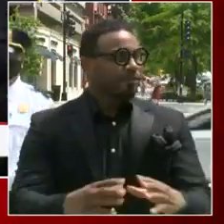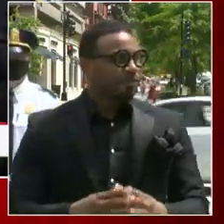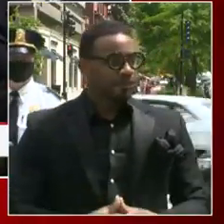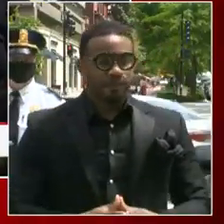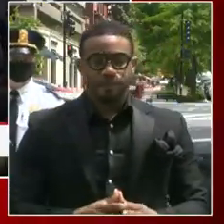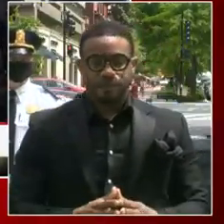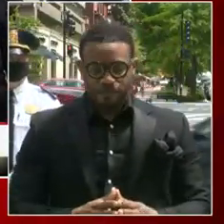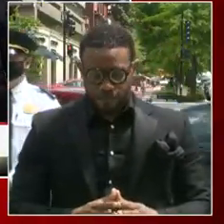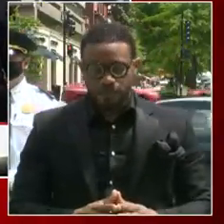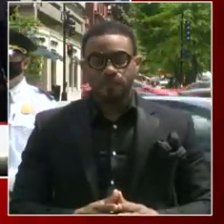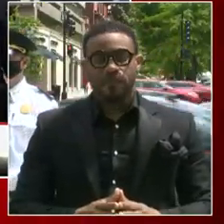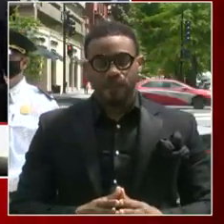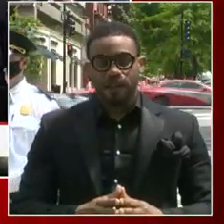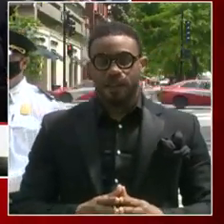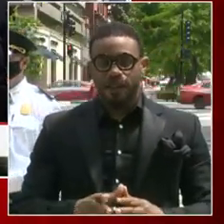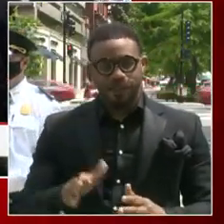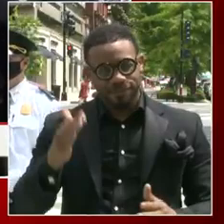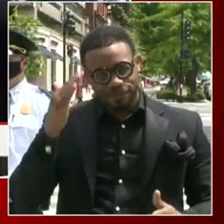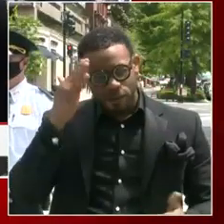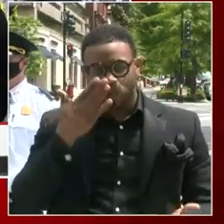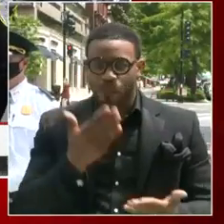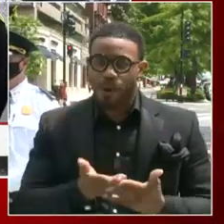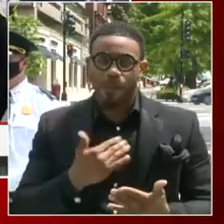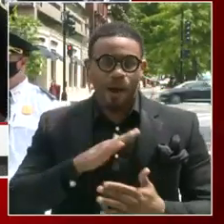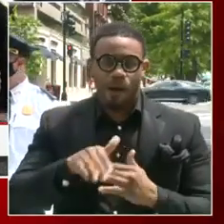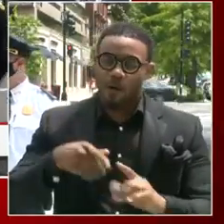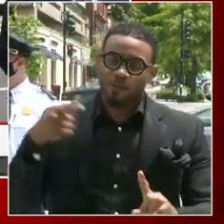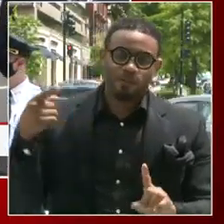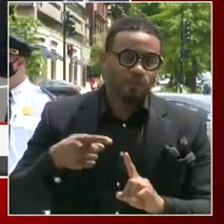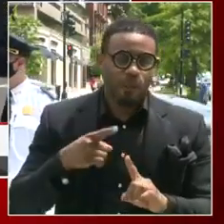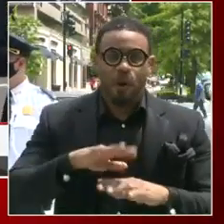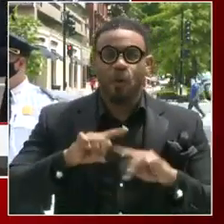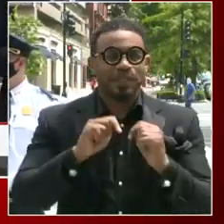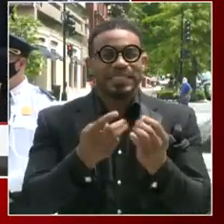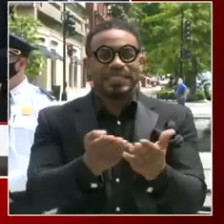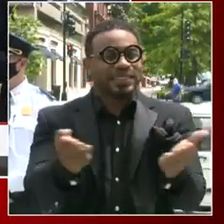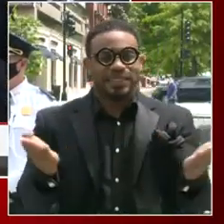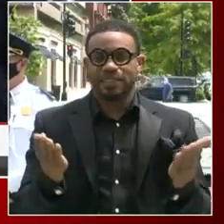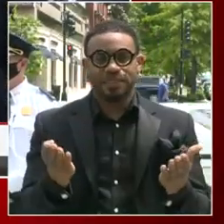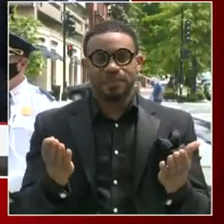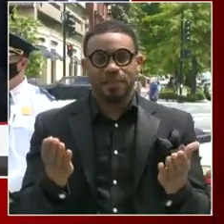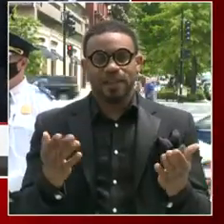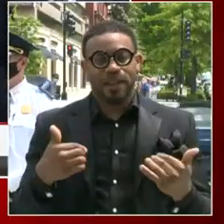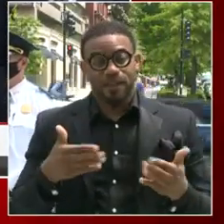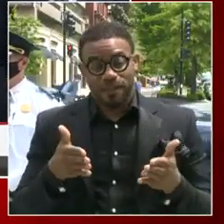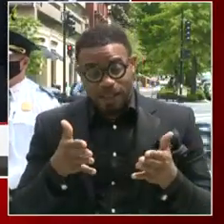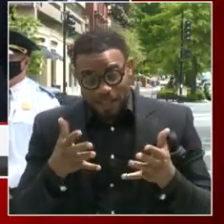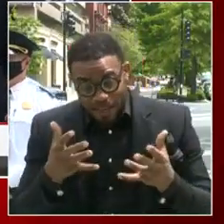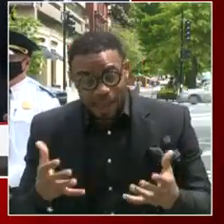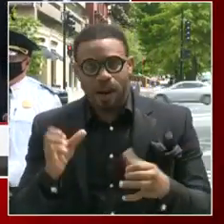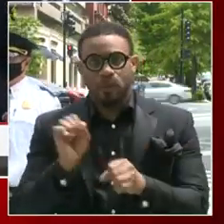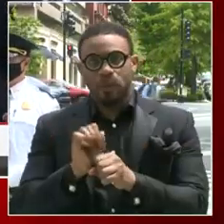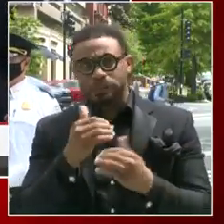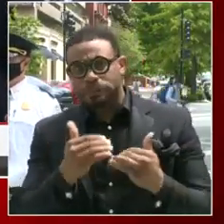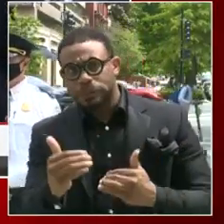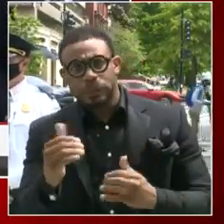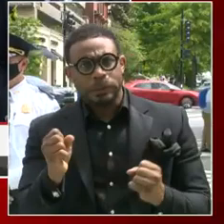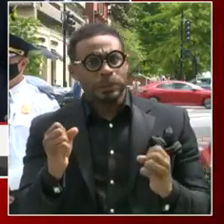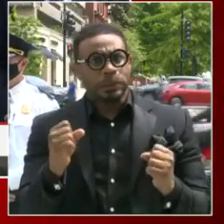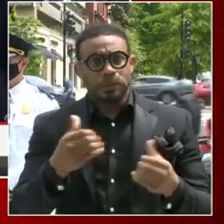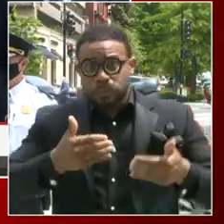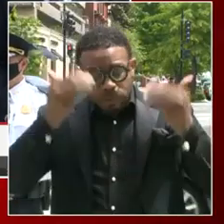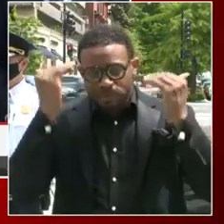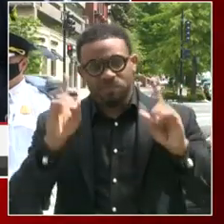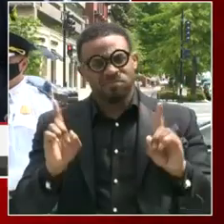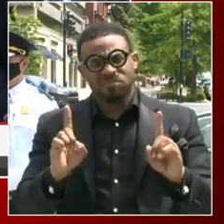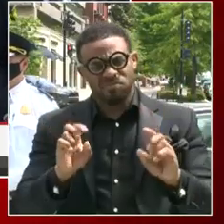He knows well that my whole administration has a lot of work ahead of us.